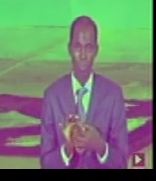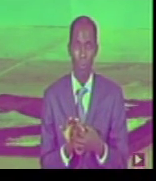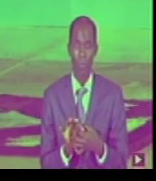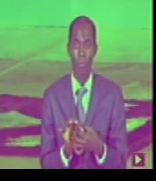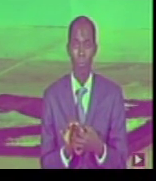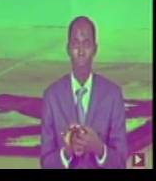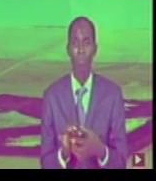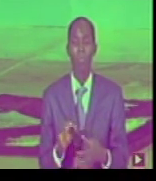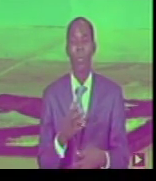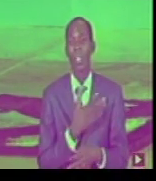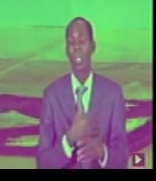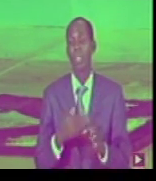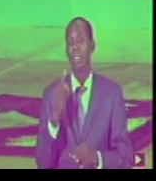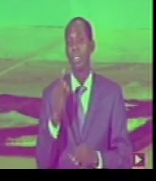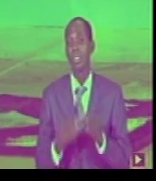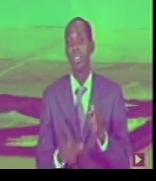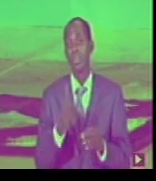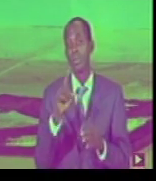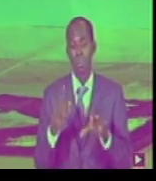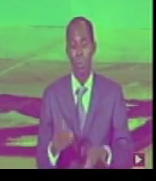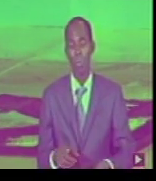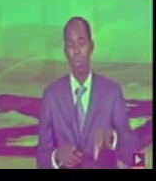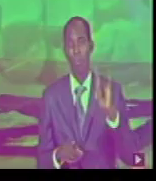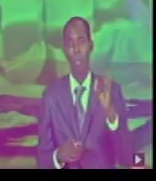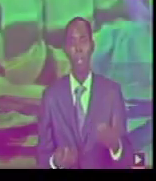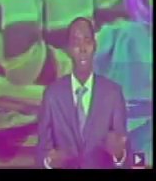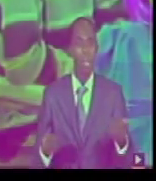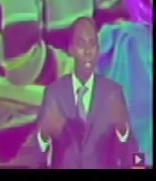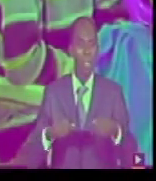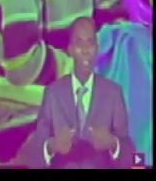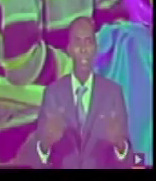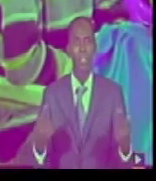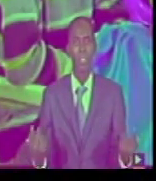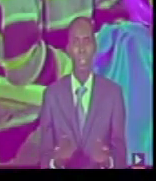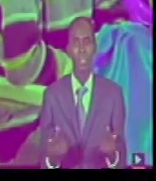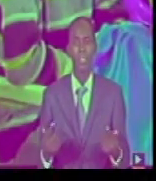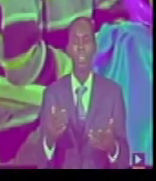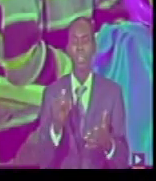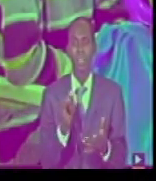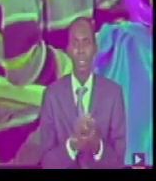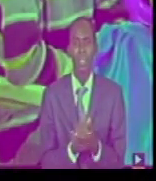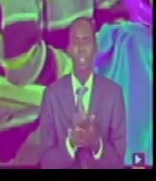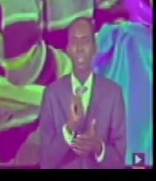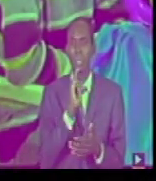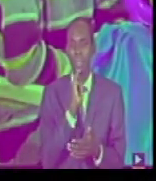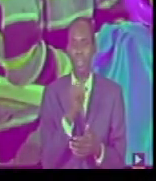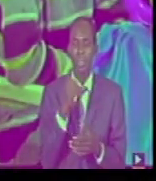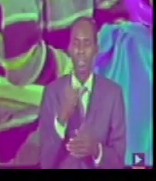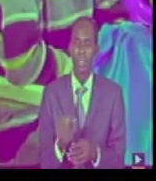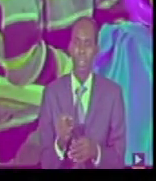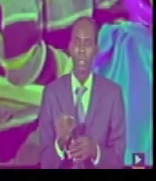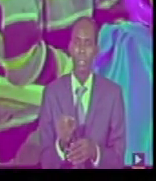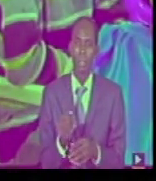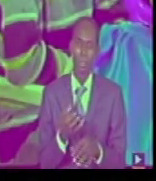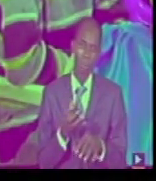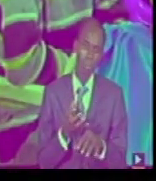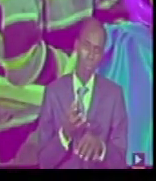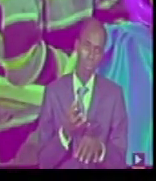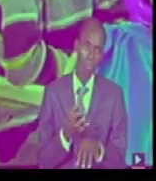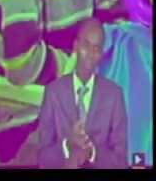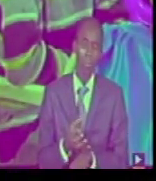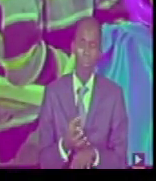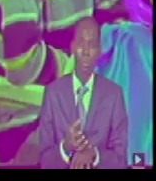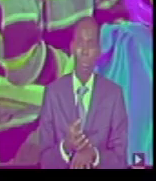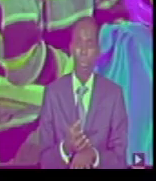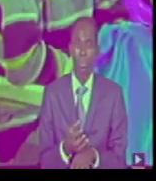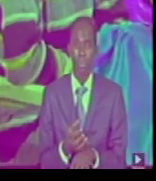And if you find any sin that's a cause of this, confess your